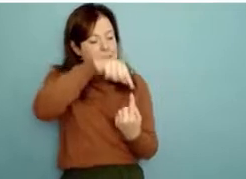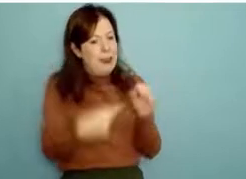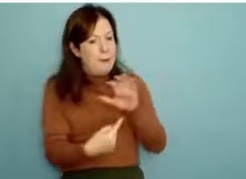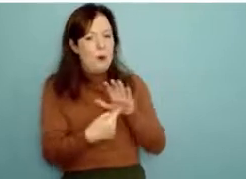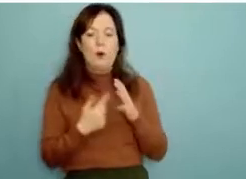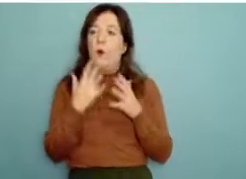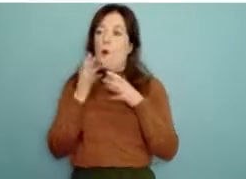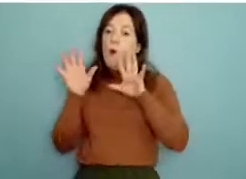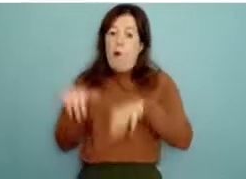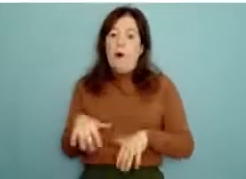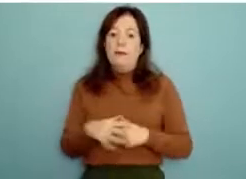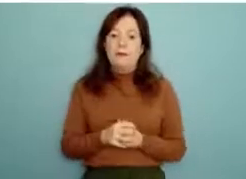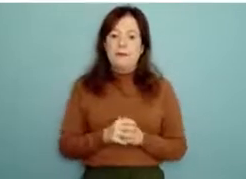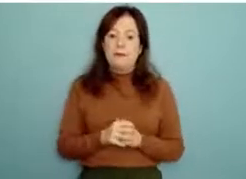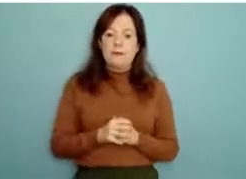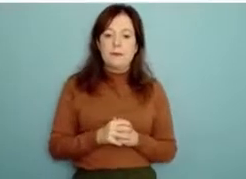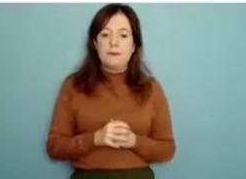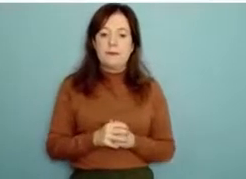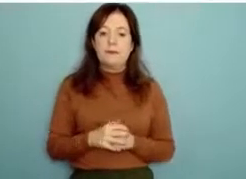Yeah, first thing that I want from a